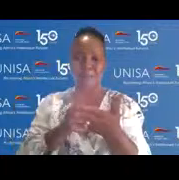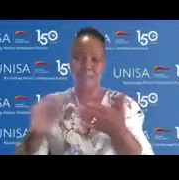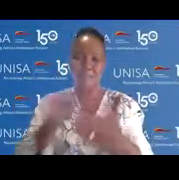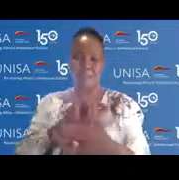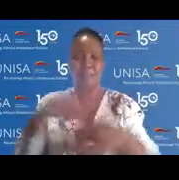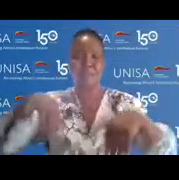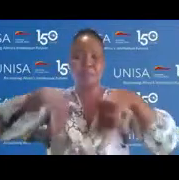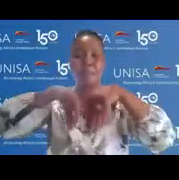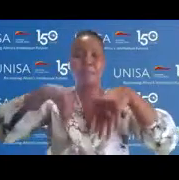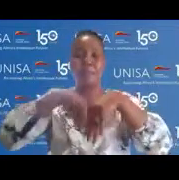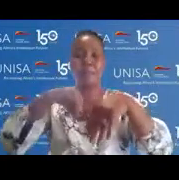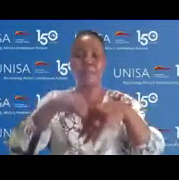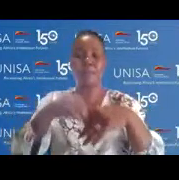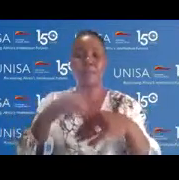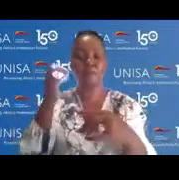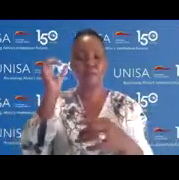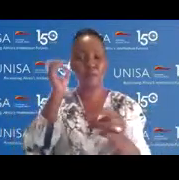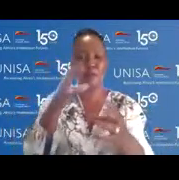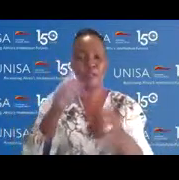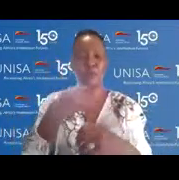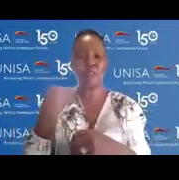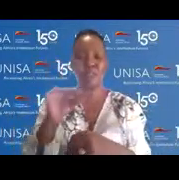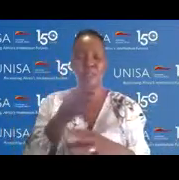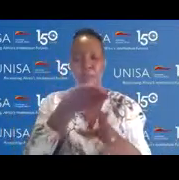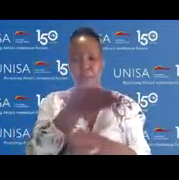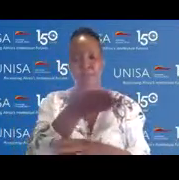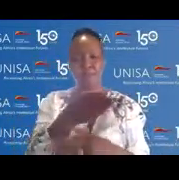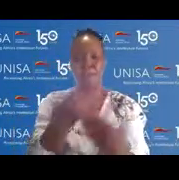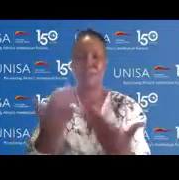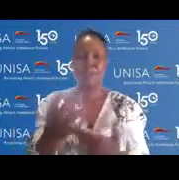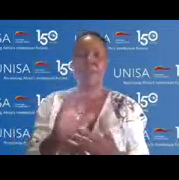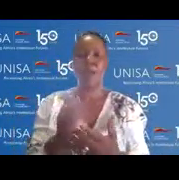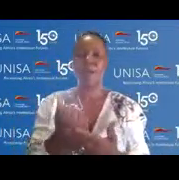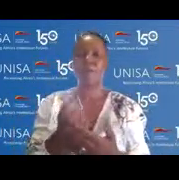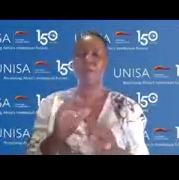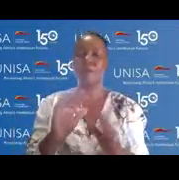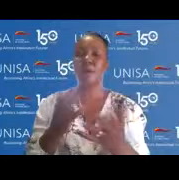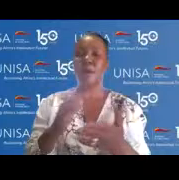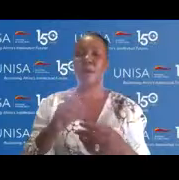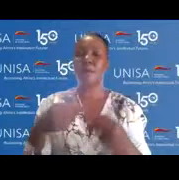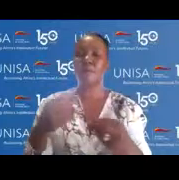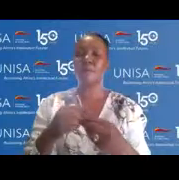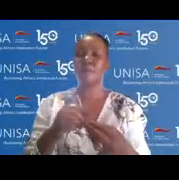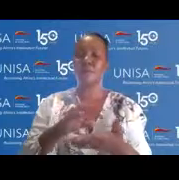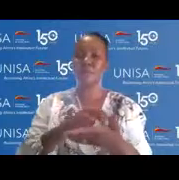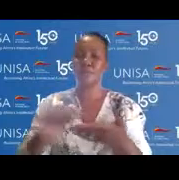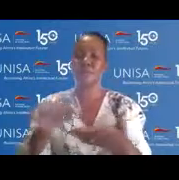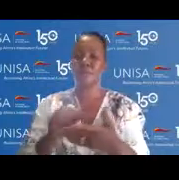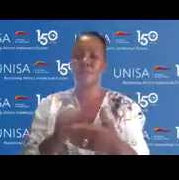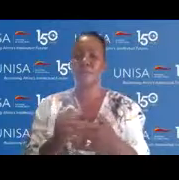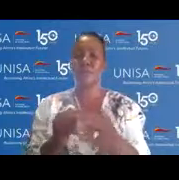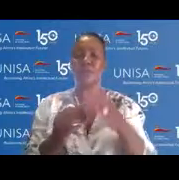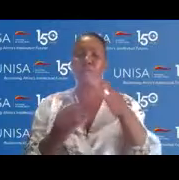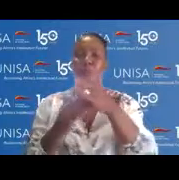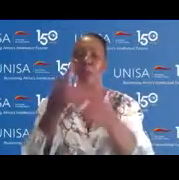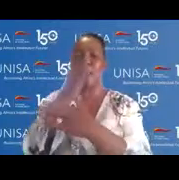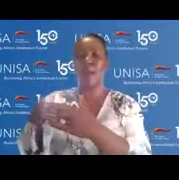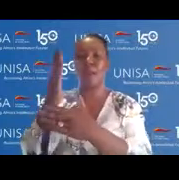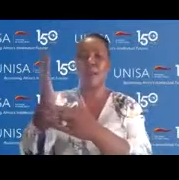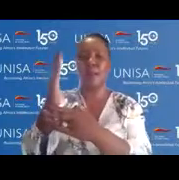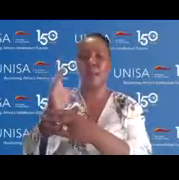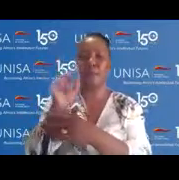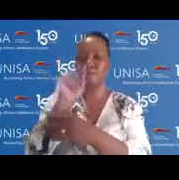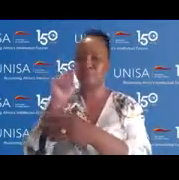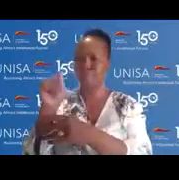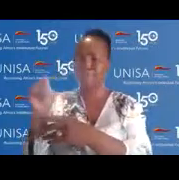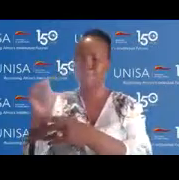Okay, cool. So that's great. How do I delete it? Okay, on the top right corner, you'll see the ellipse, the dot, dot, dot. You click on